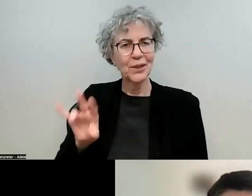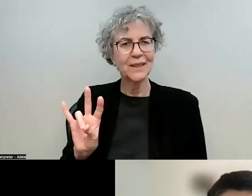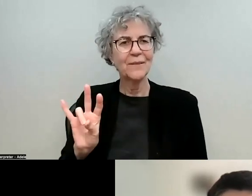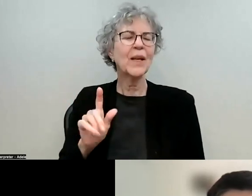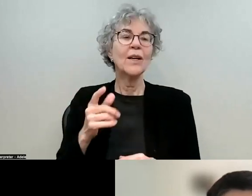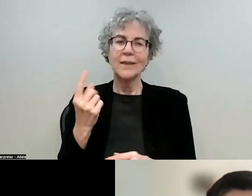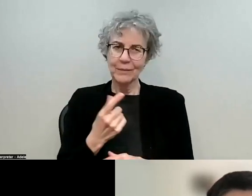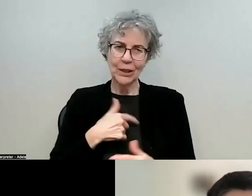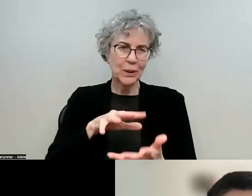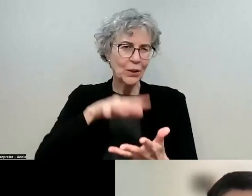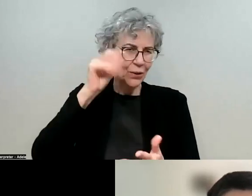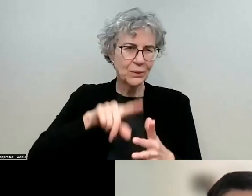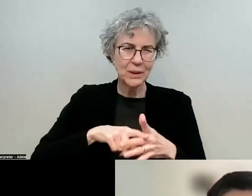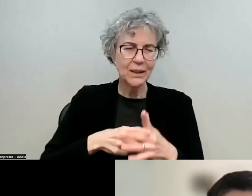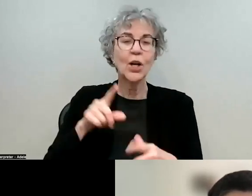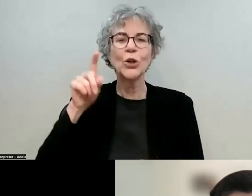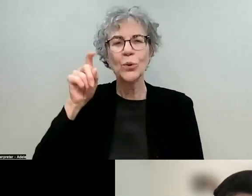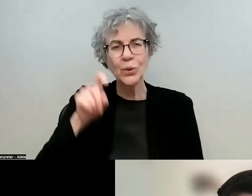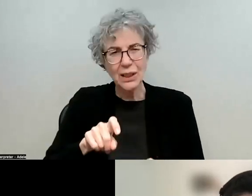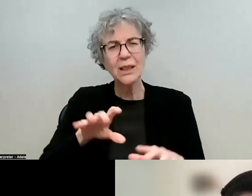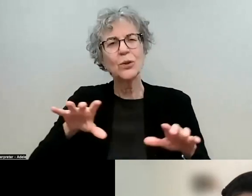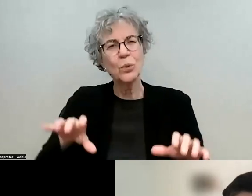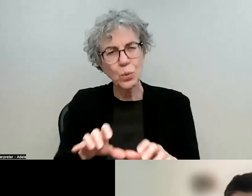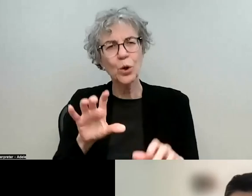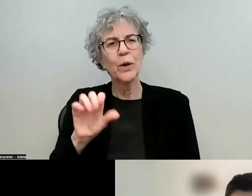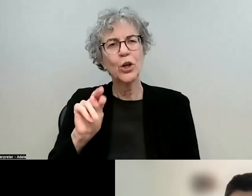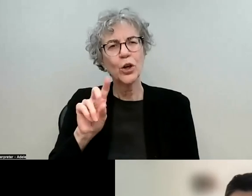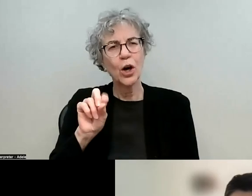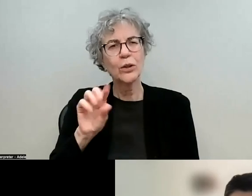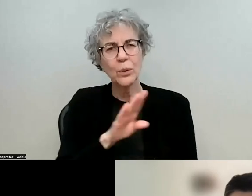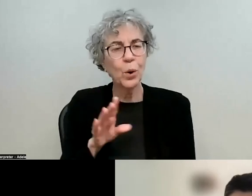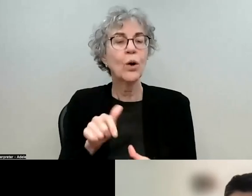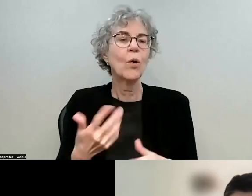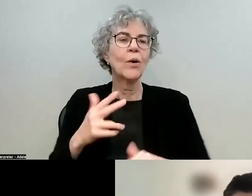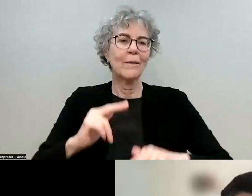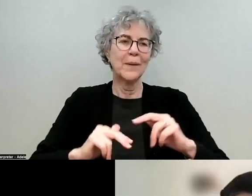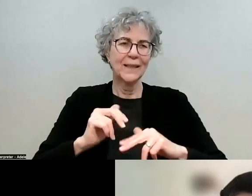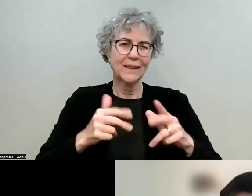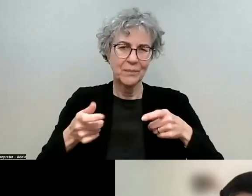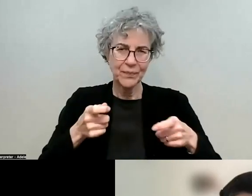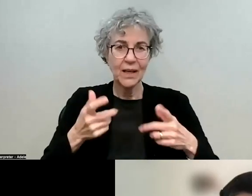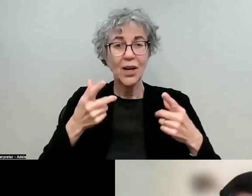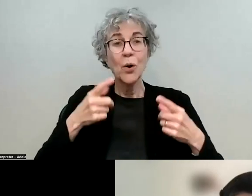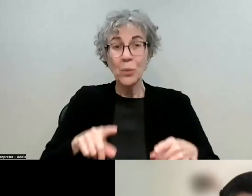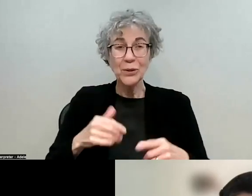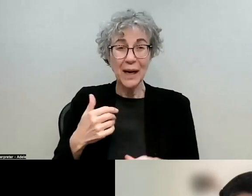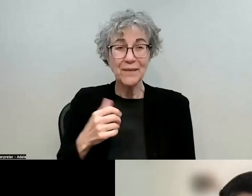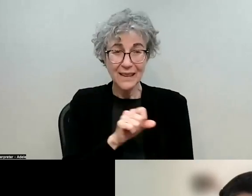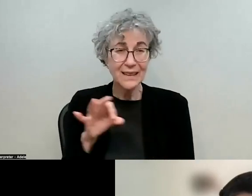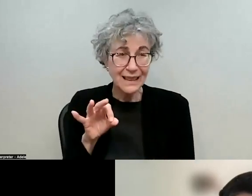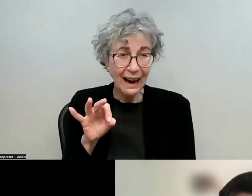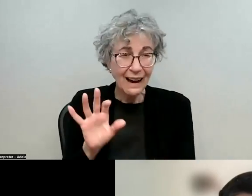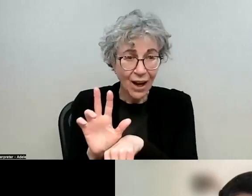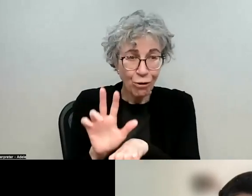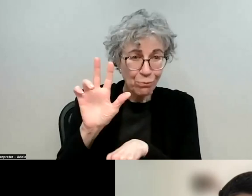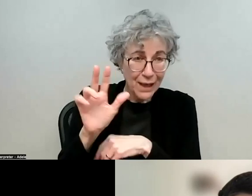this is that you need to work with your condo board or your building management. When you have staff roaming through the building at 3 o'clock in the